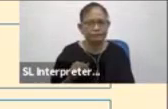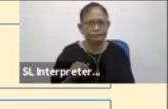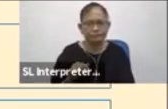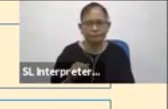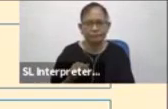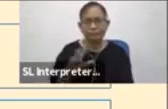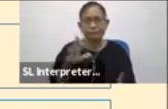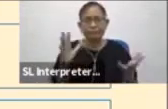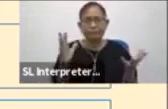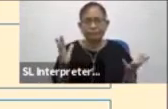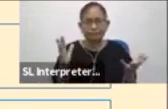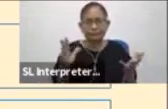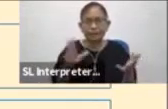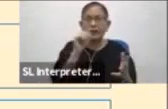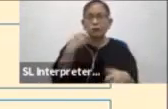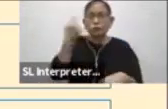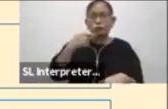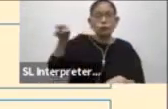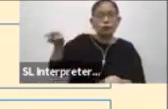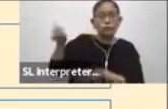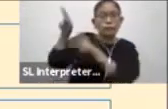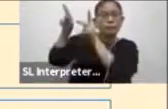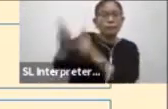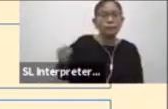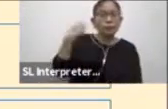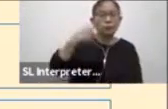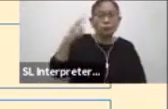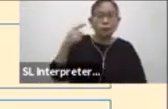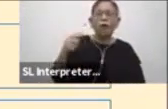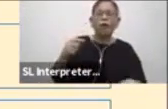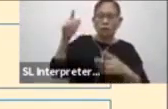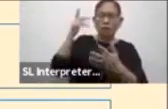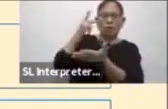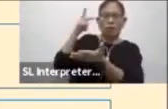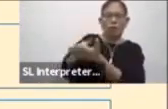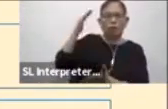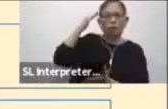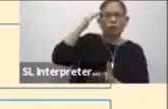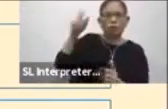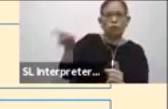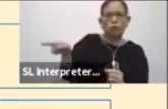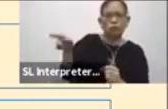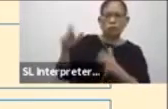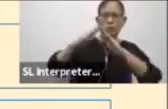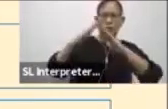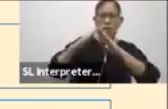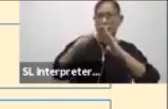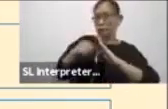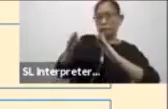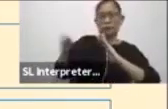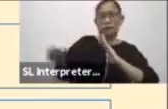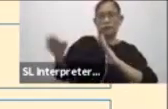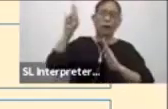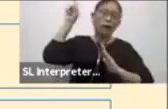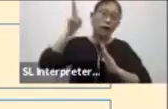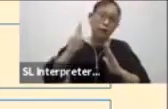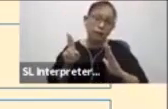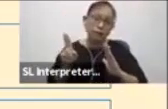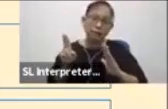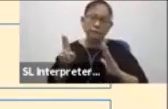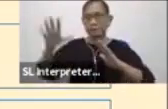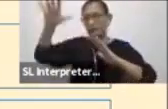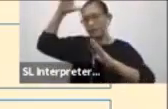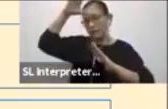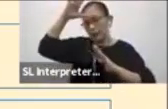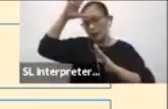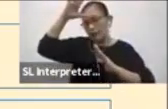And the perpetrators were mostly those who they know, neighbors, uncles, fathers,